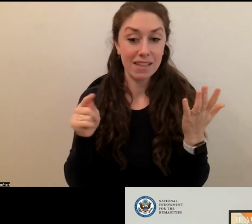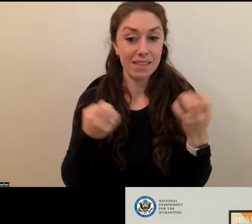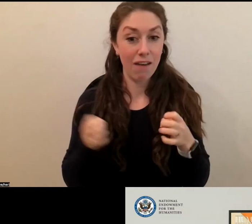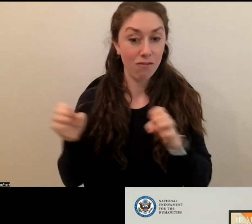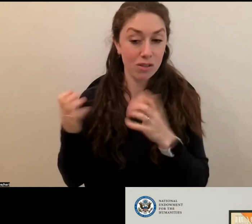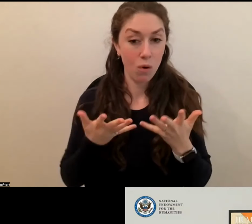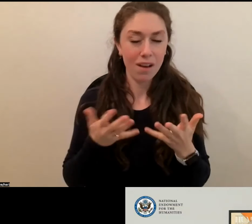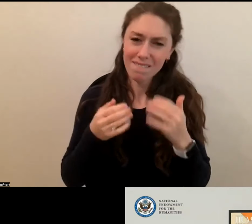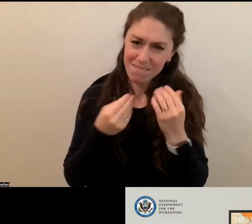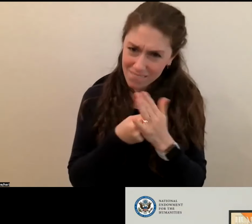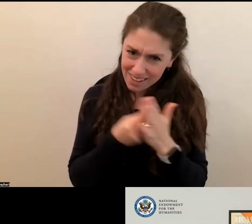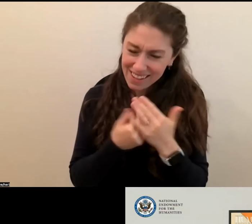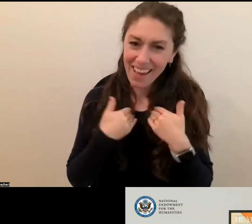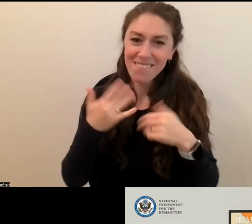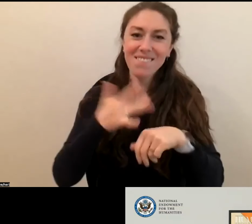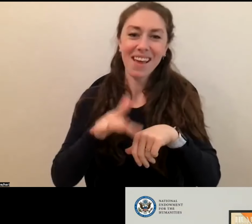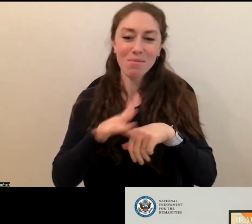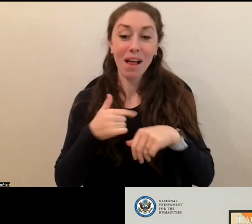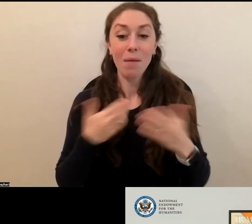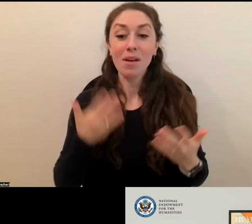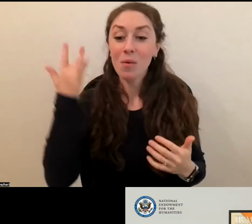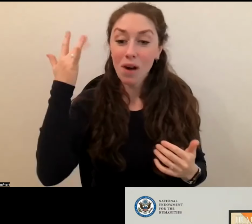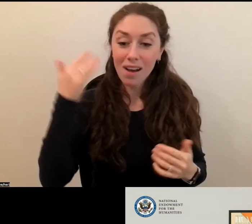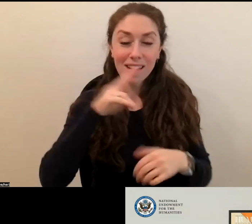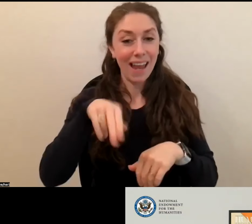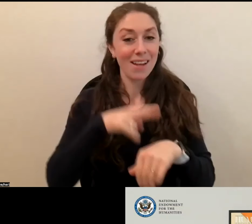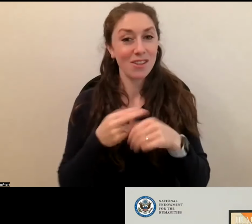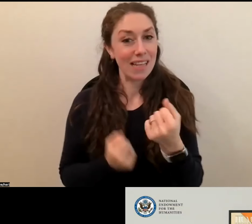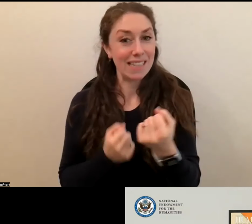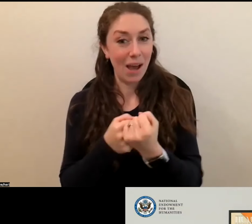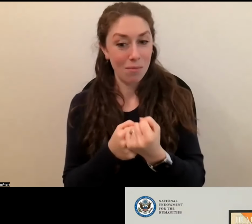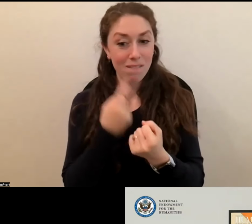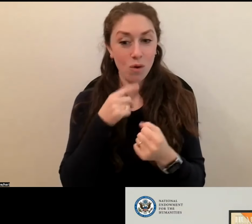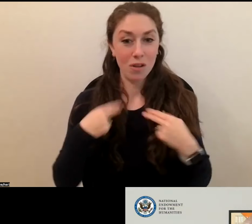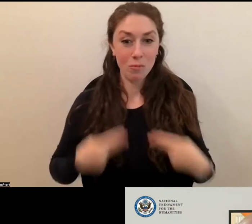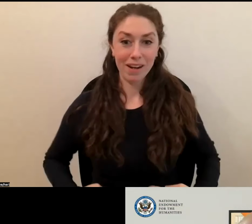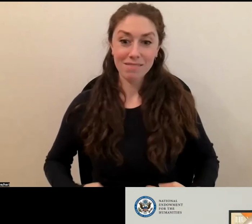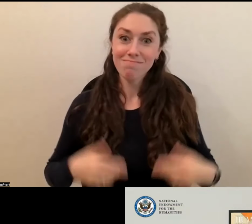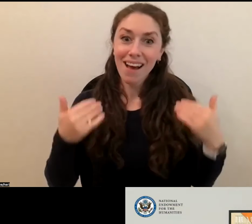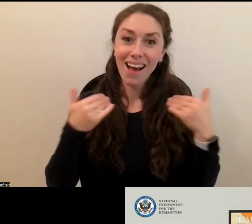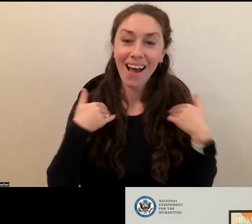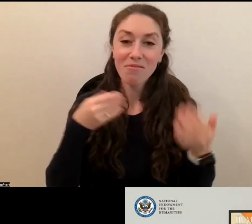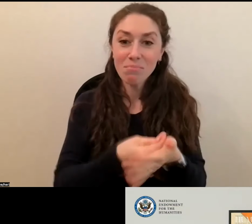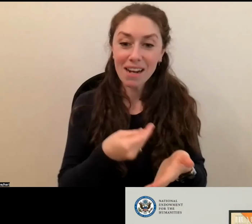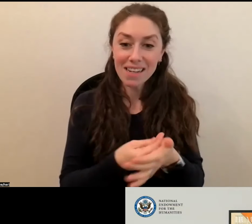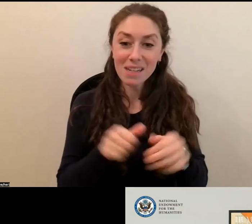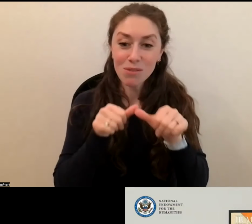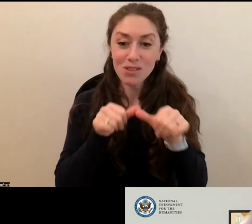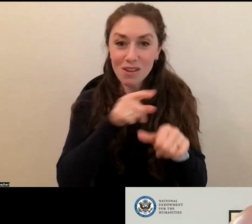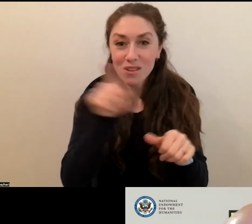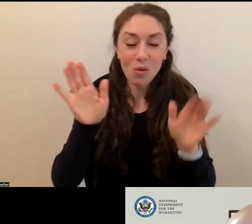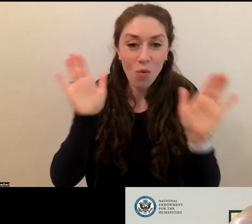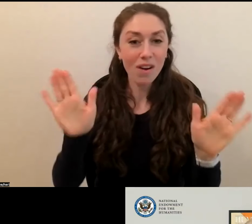there? And so I'm here on behalf of the National Endowment for the Humanities to say, yes, there is funds to preserve these wonderful